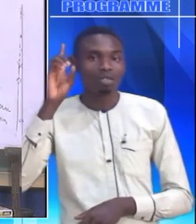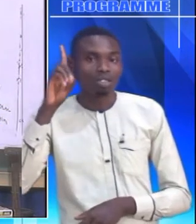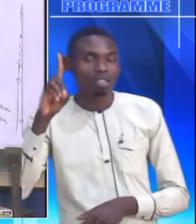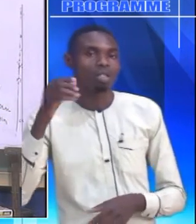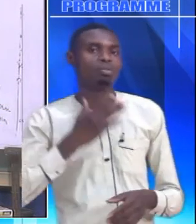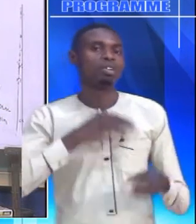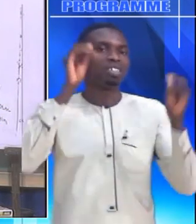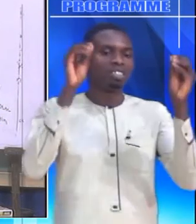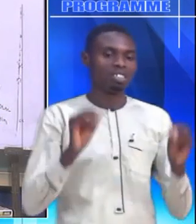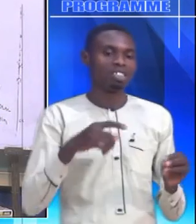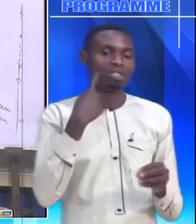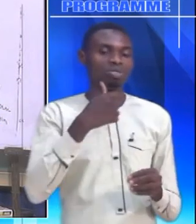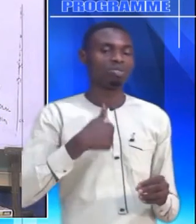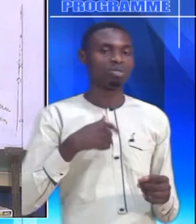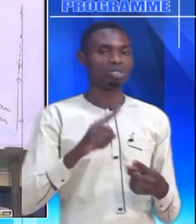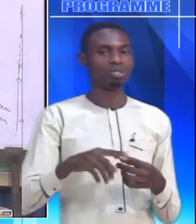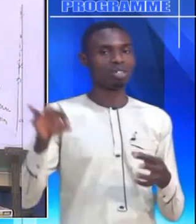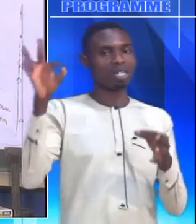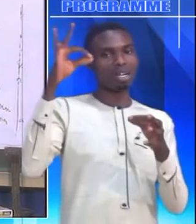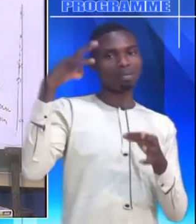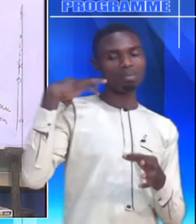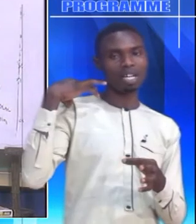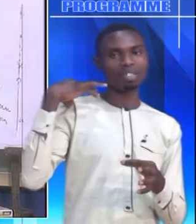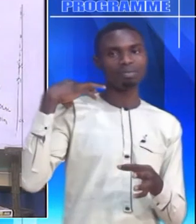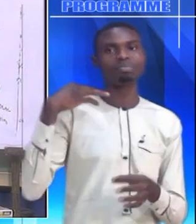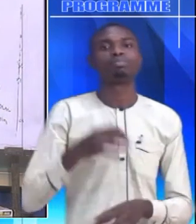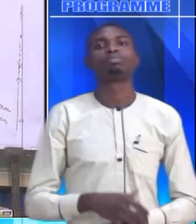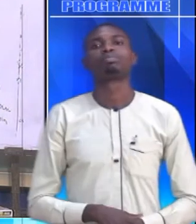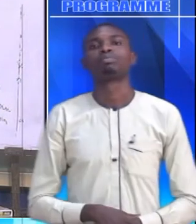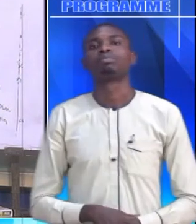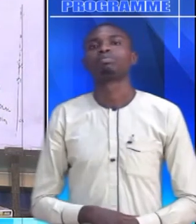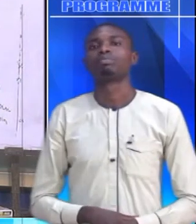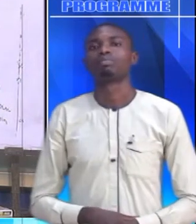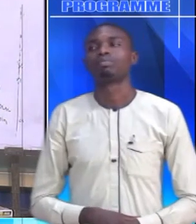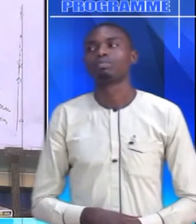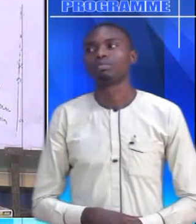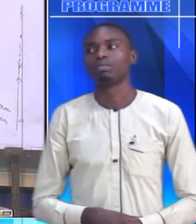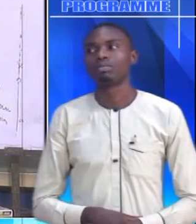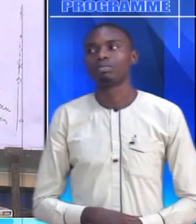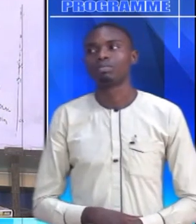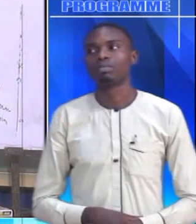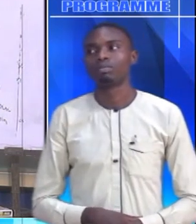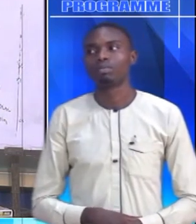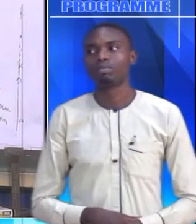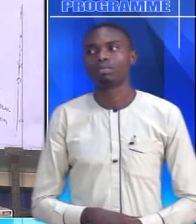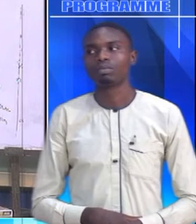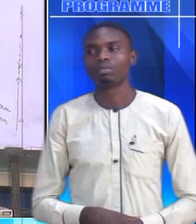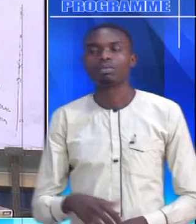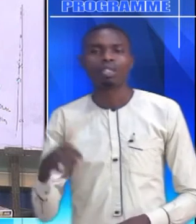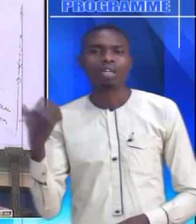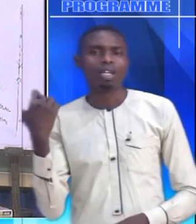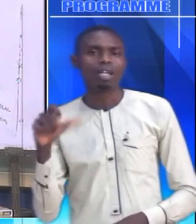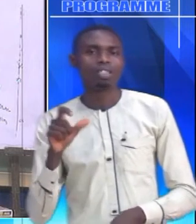have enough examples if you get up to 20 examples. And anytime you write out the words, make sure